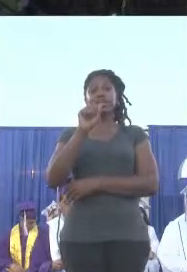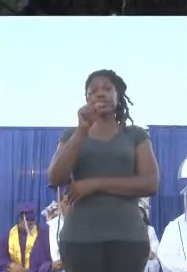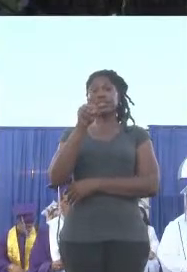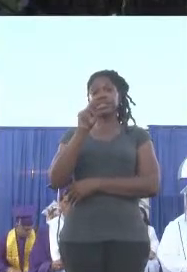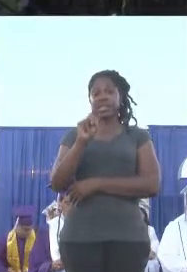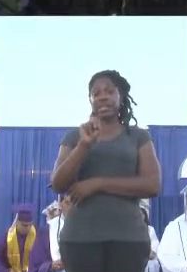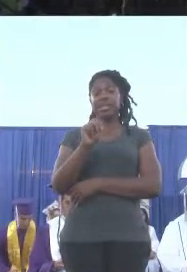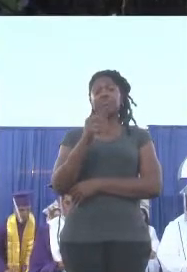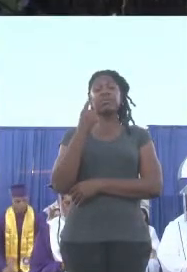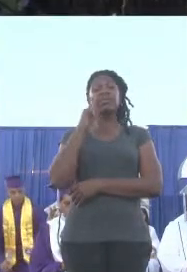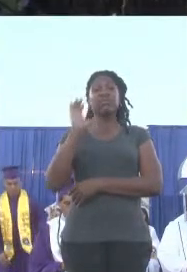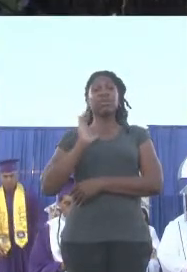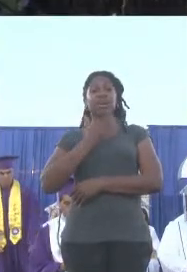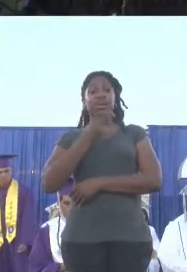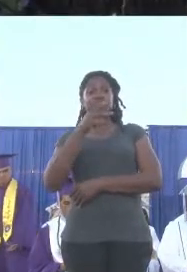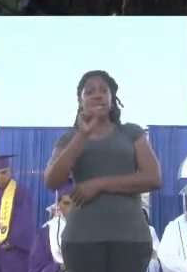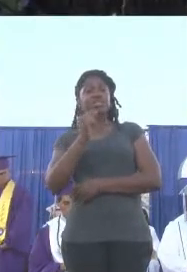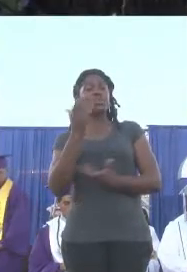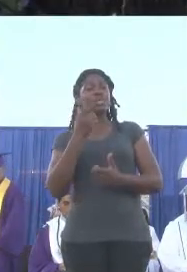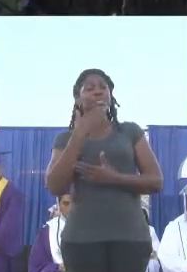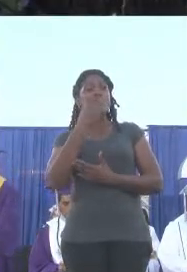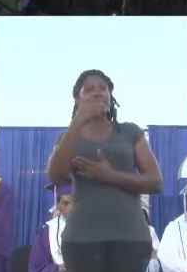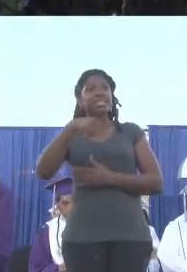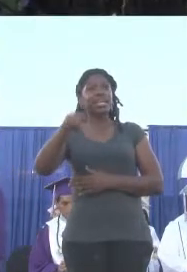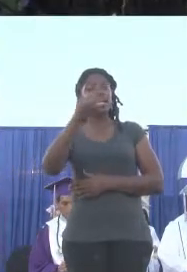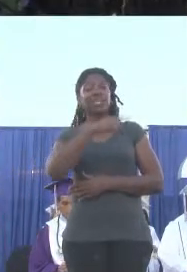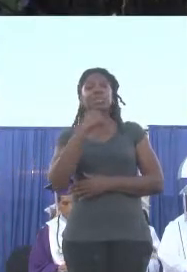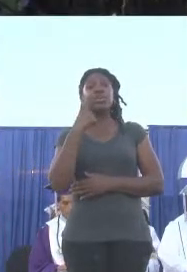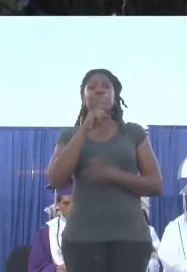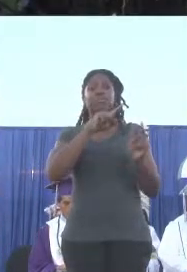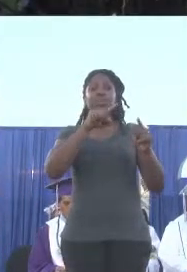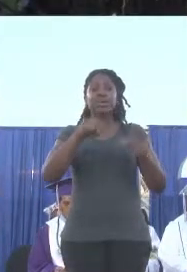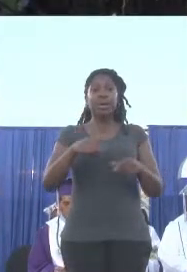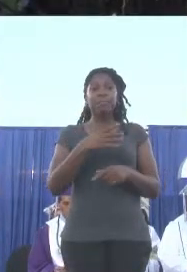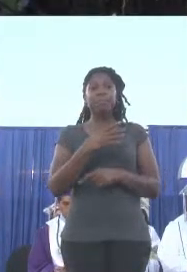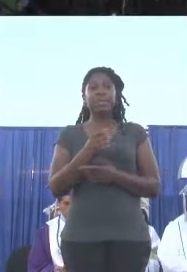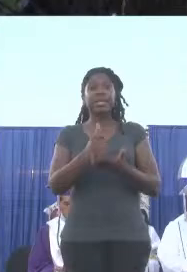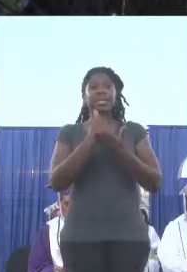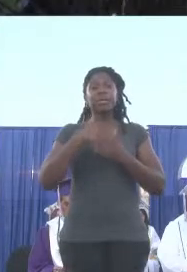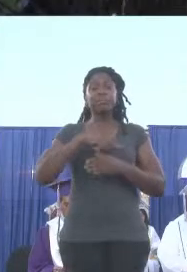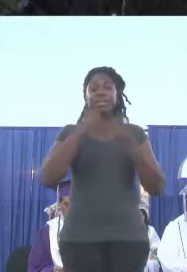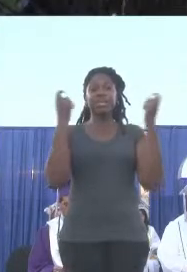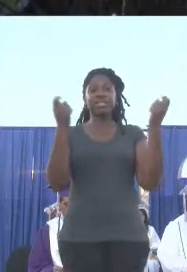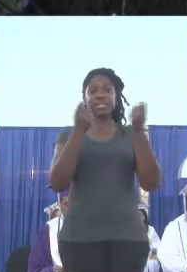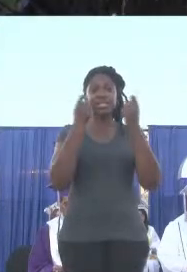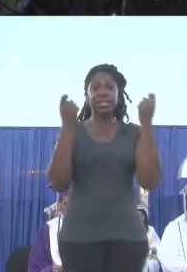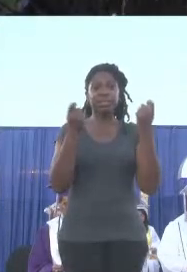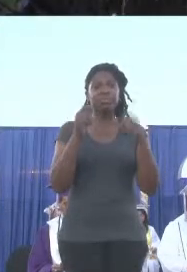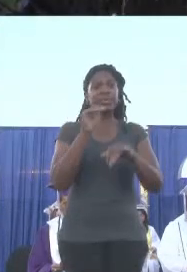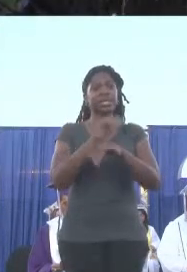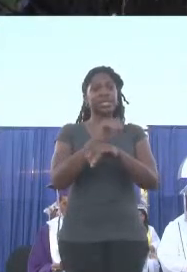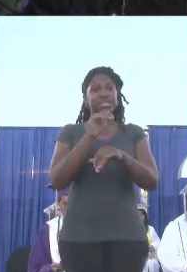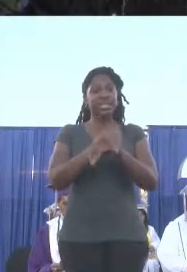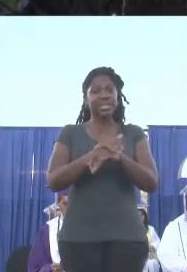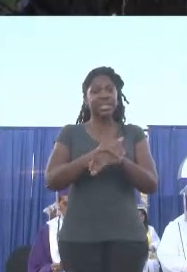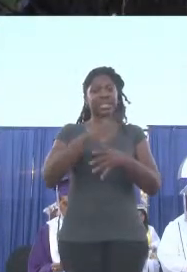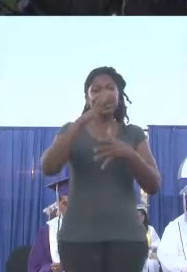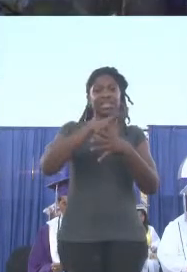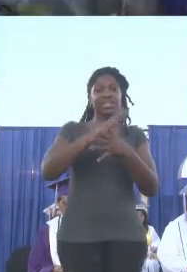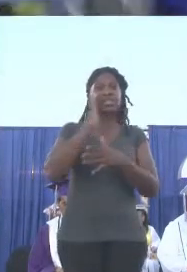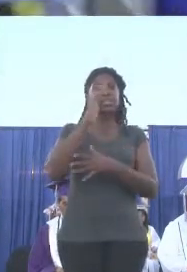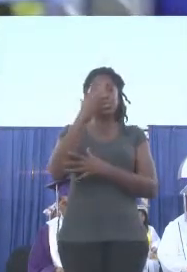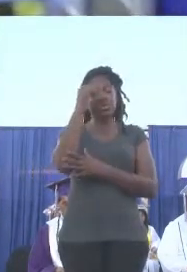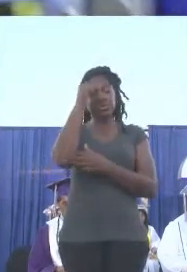Brackenridge High School thanks you for helping us make this year's graduation ceremony a memorable celebration with your